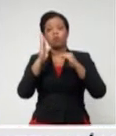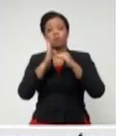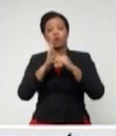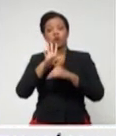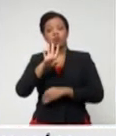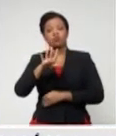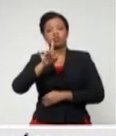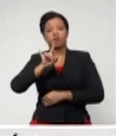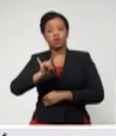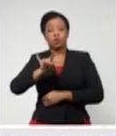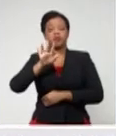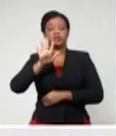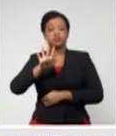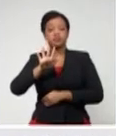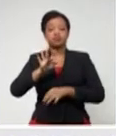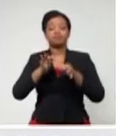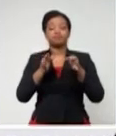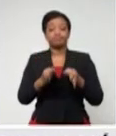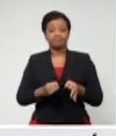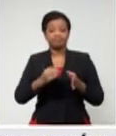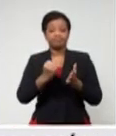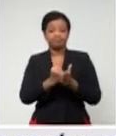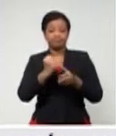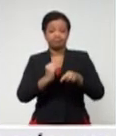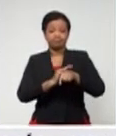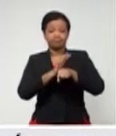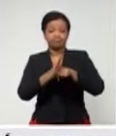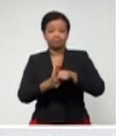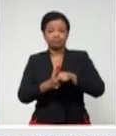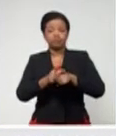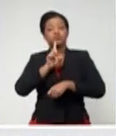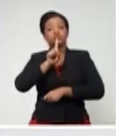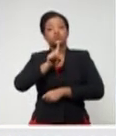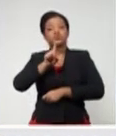1.01%, have tested positive for the virus.